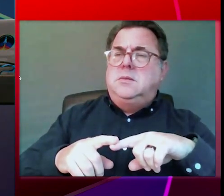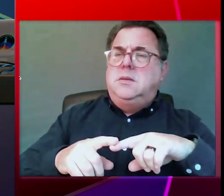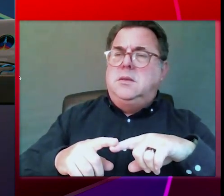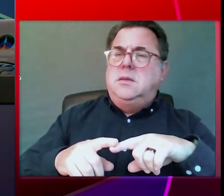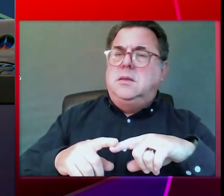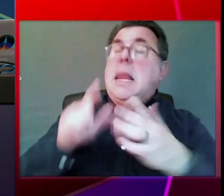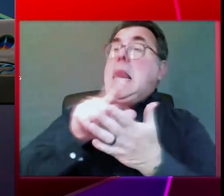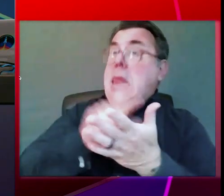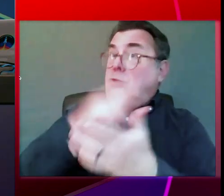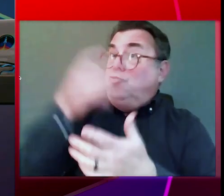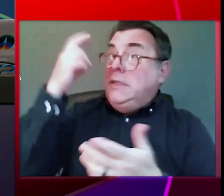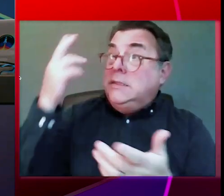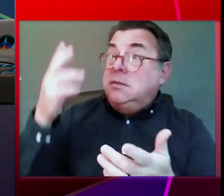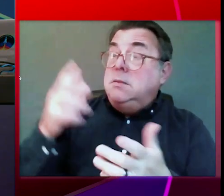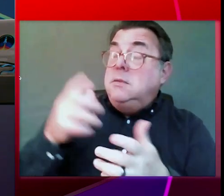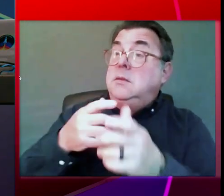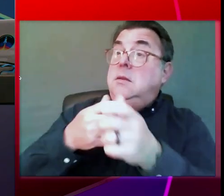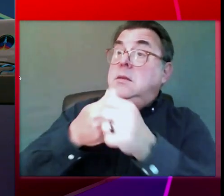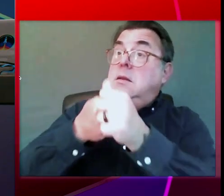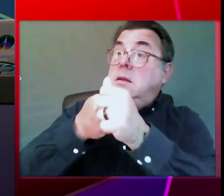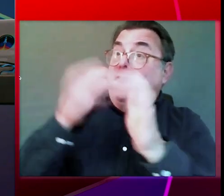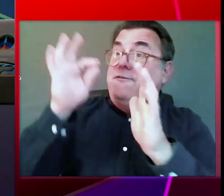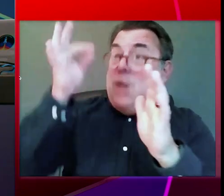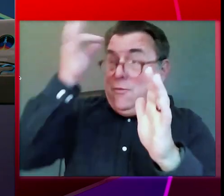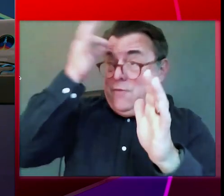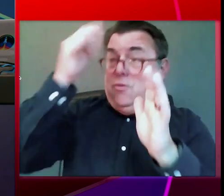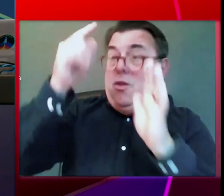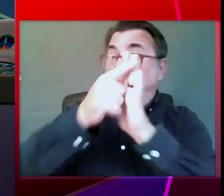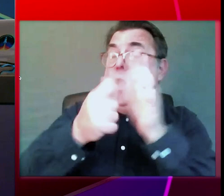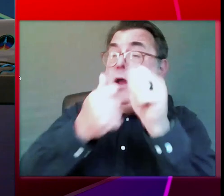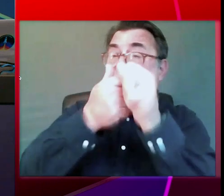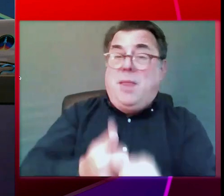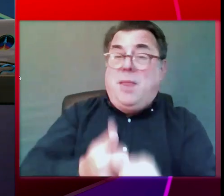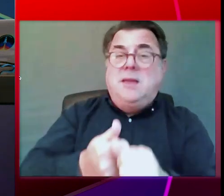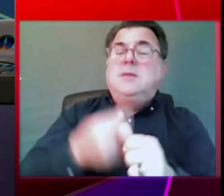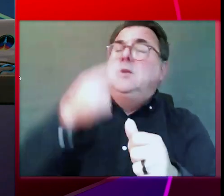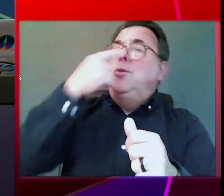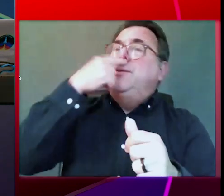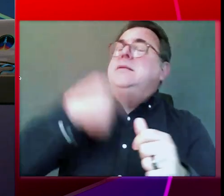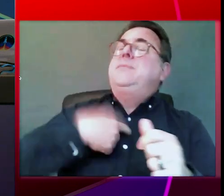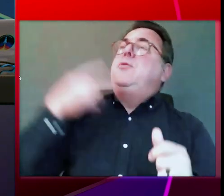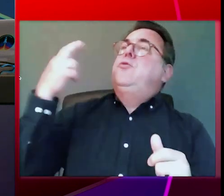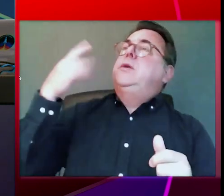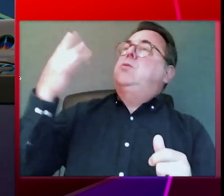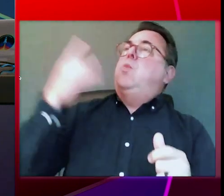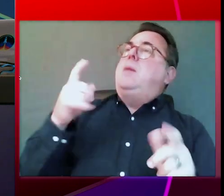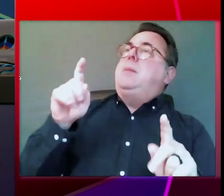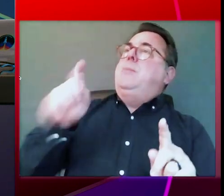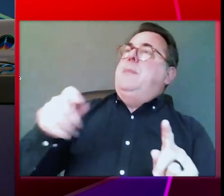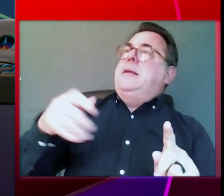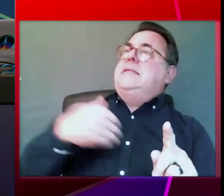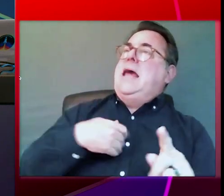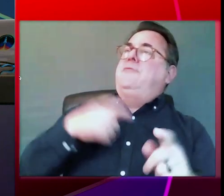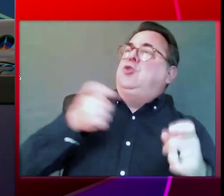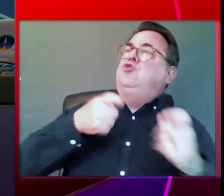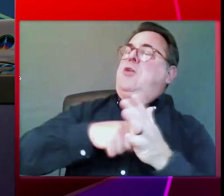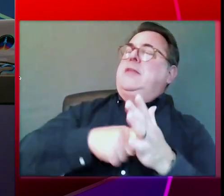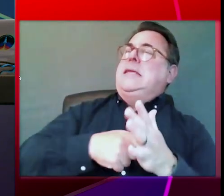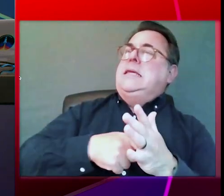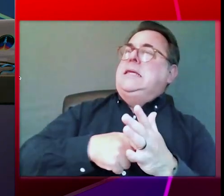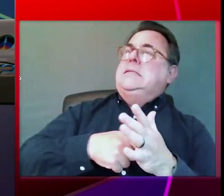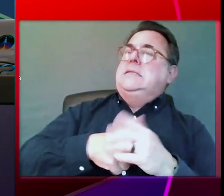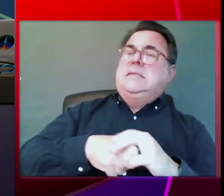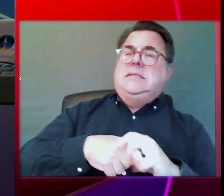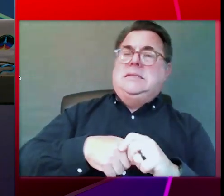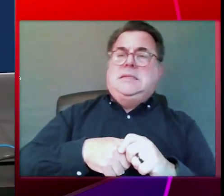reasons or compliance reasons, right? For the audience, maybe can you give us some reasons why people need to have it? Absolutely, and you're right. I mean, there is definitely a